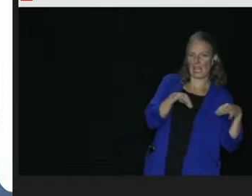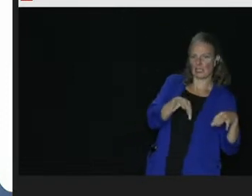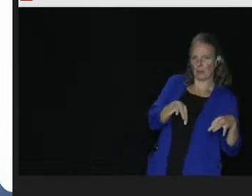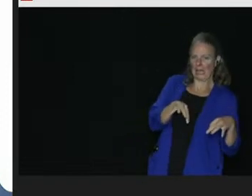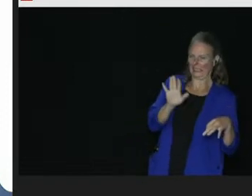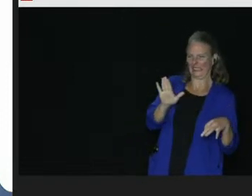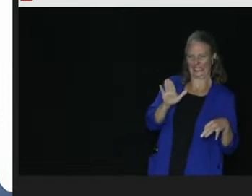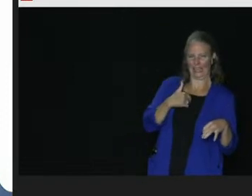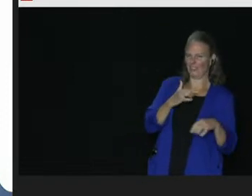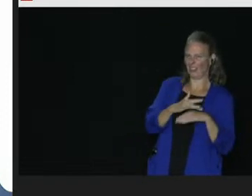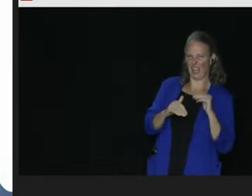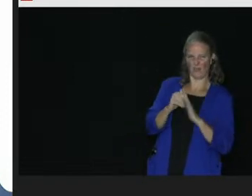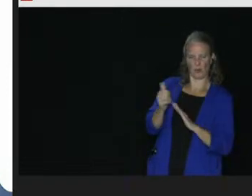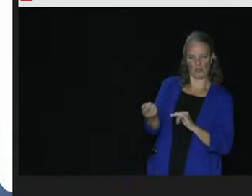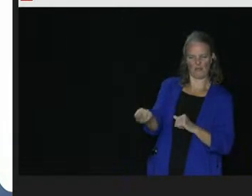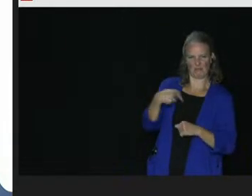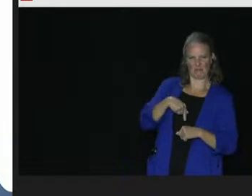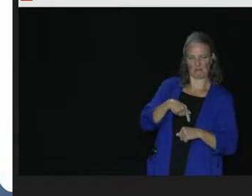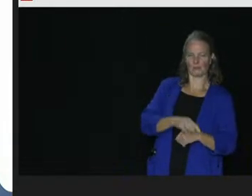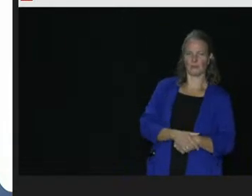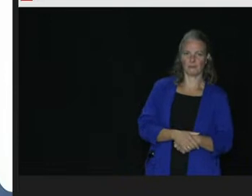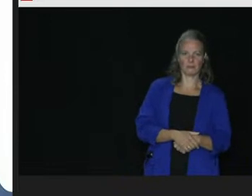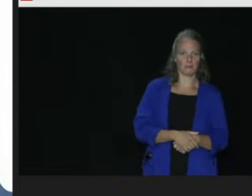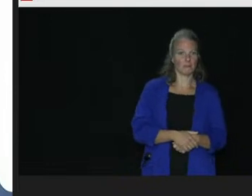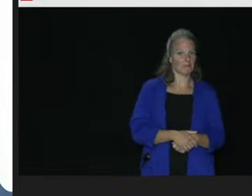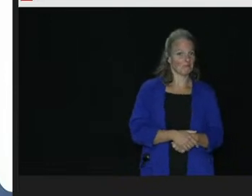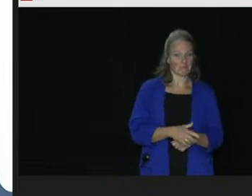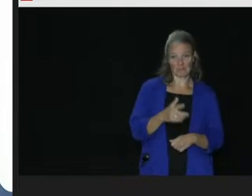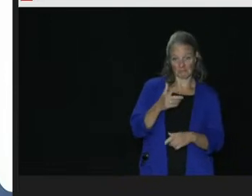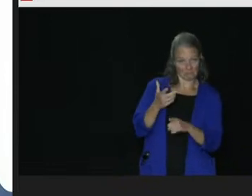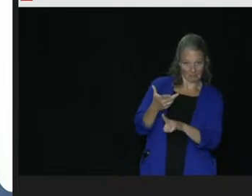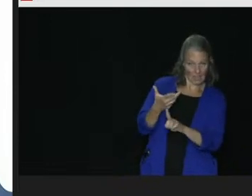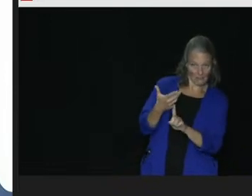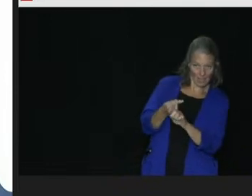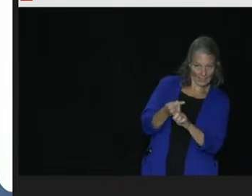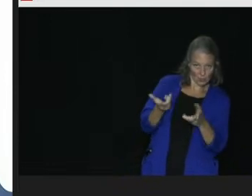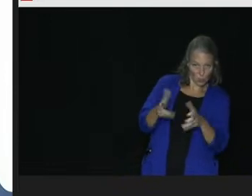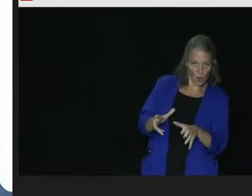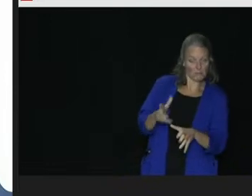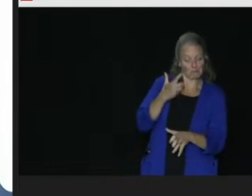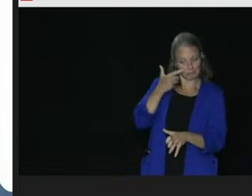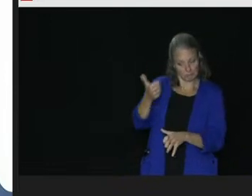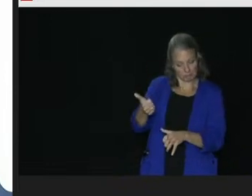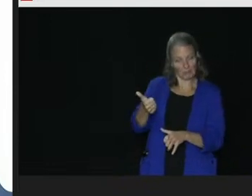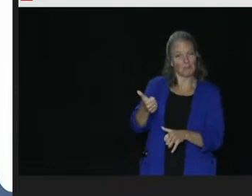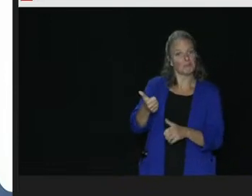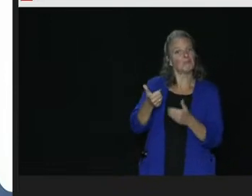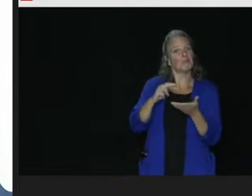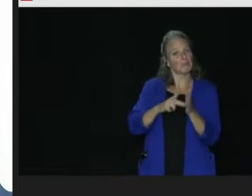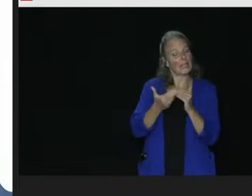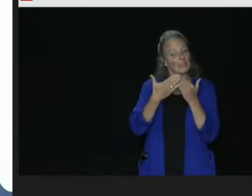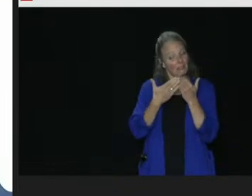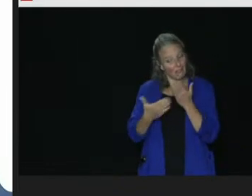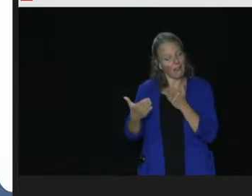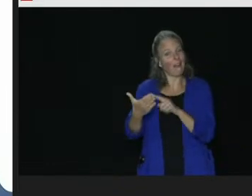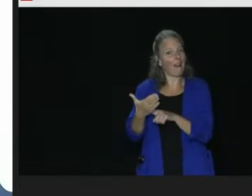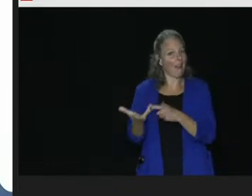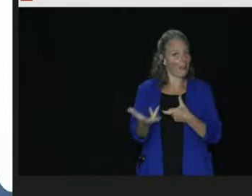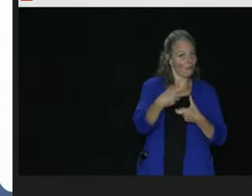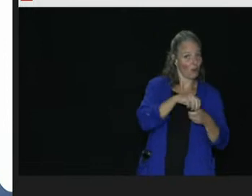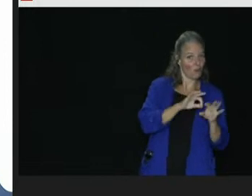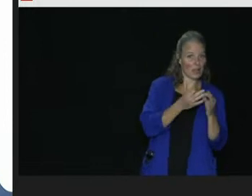discomfort level. And if they choose not to be vaccinated, that's their choice. But there are consequences in terms of even family dynamics